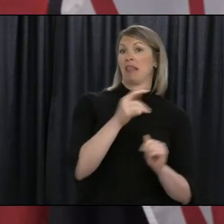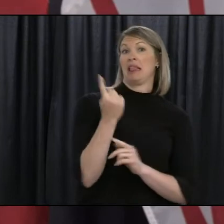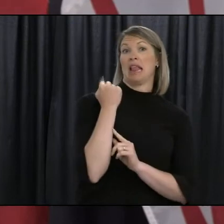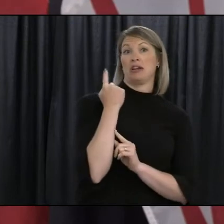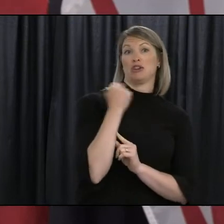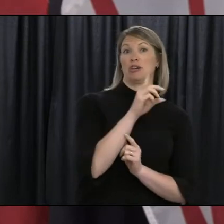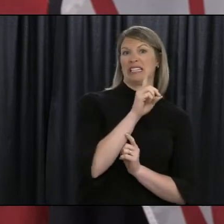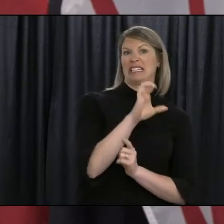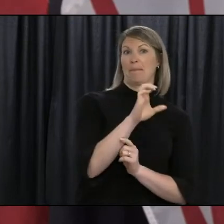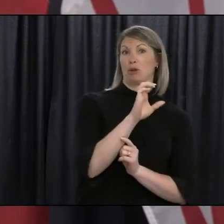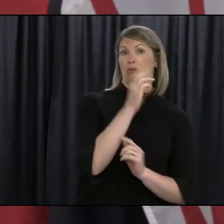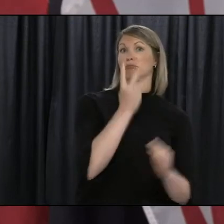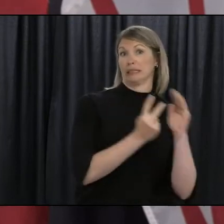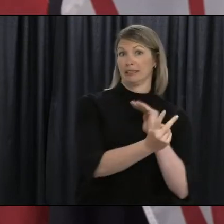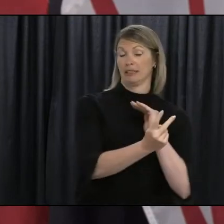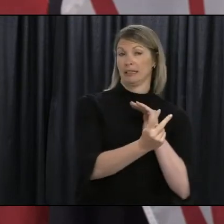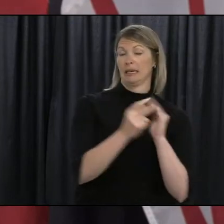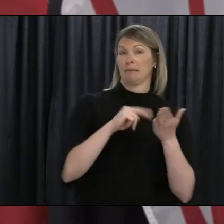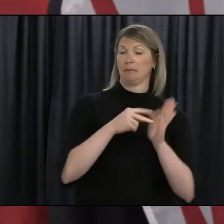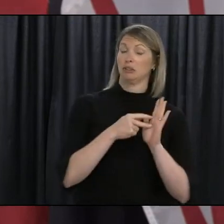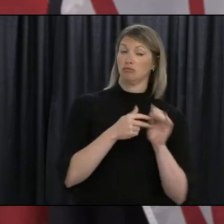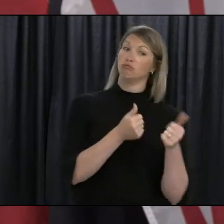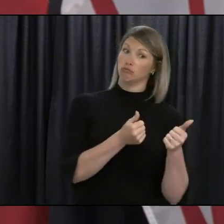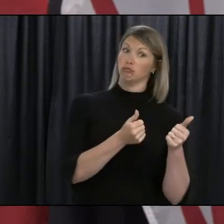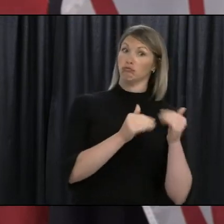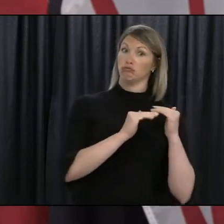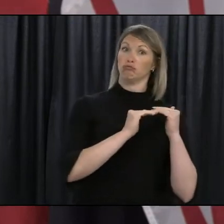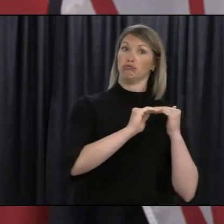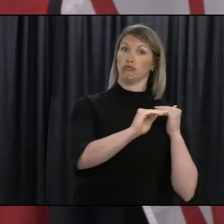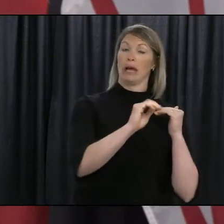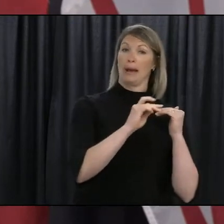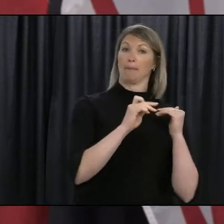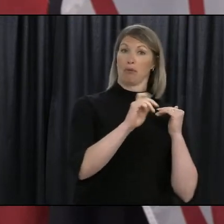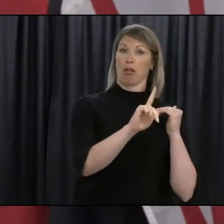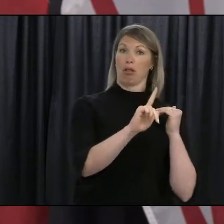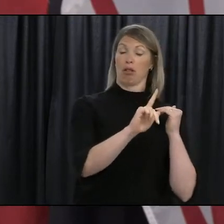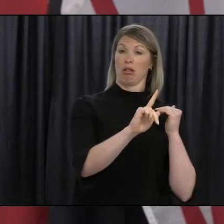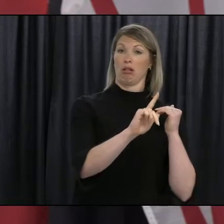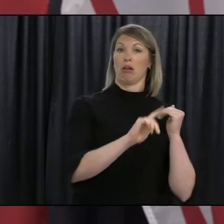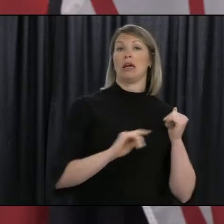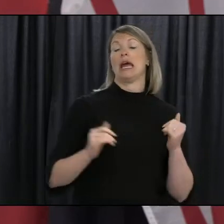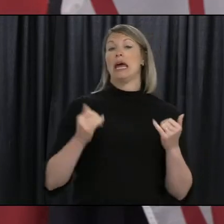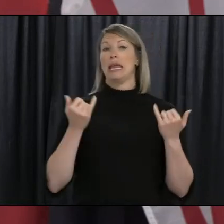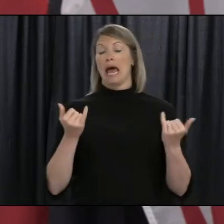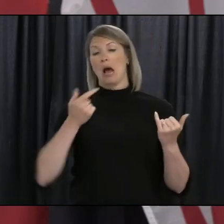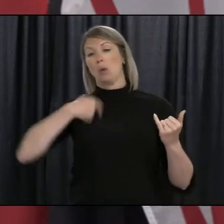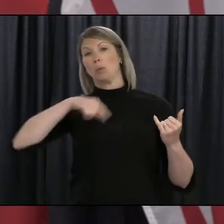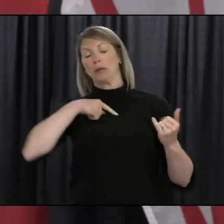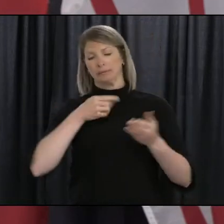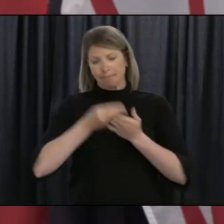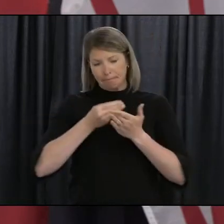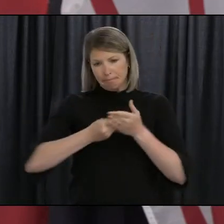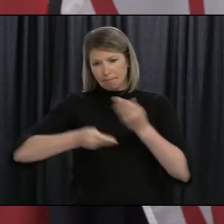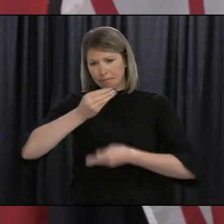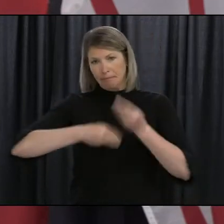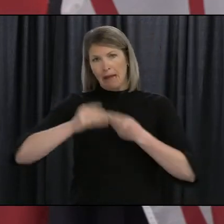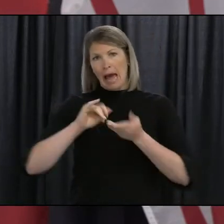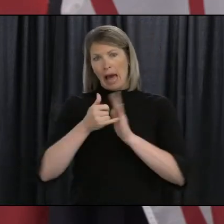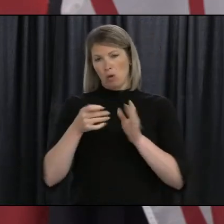We were looking at a year with significant cost control, as you will see from today's update, because that hasn't